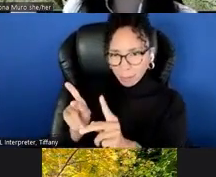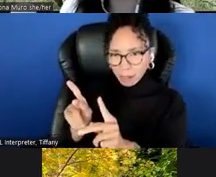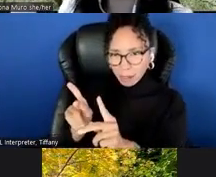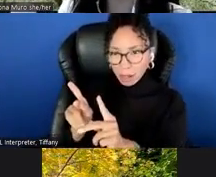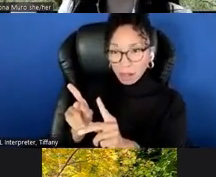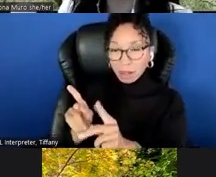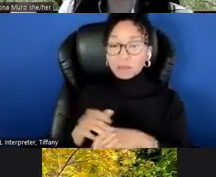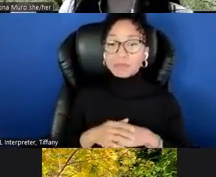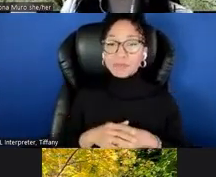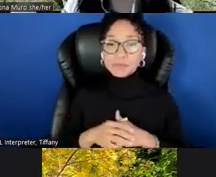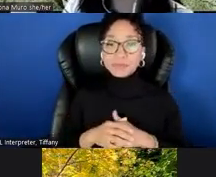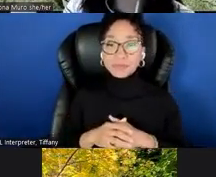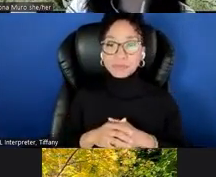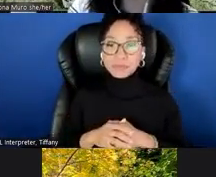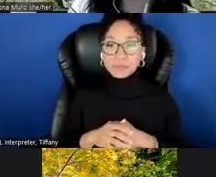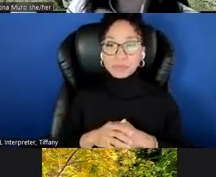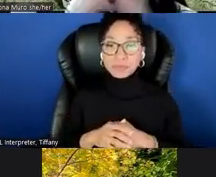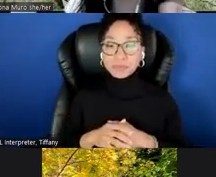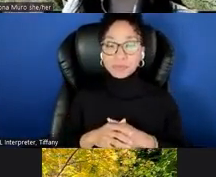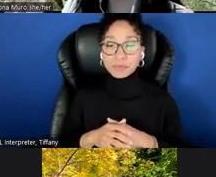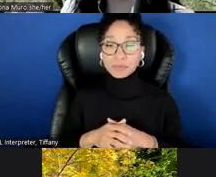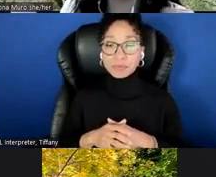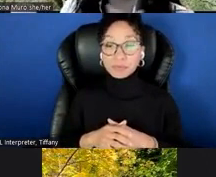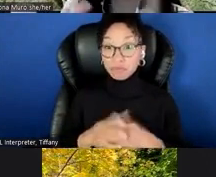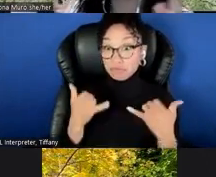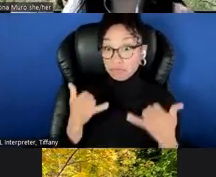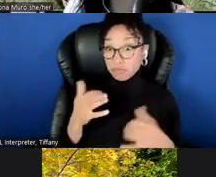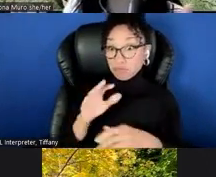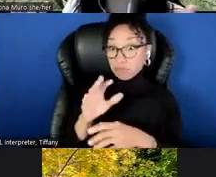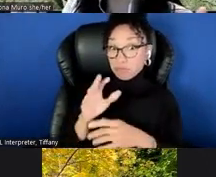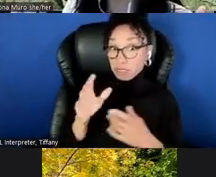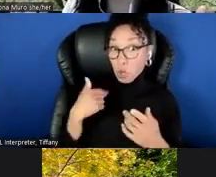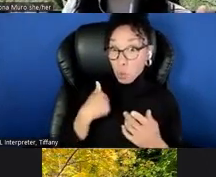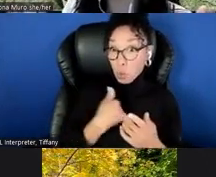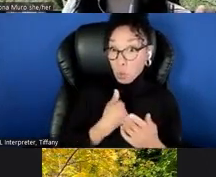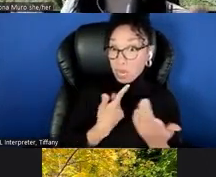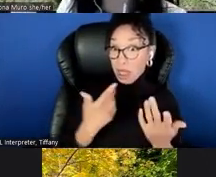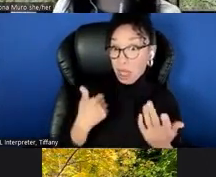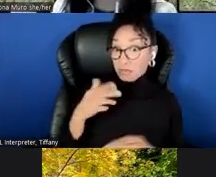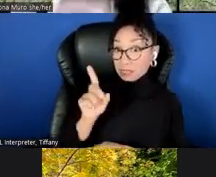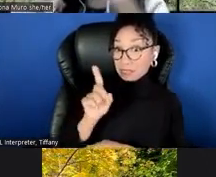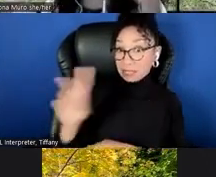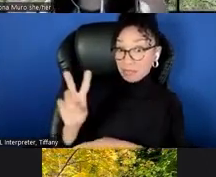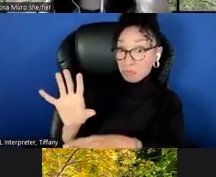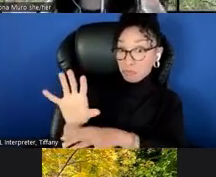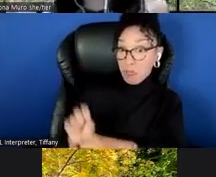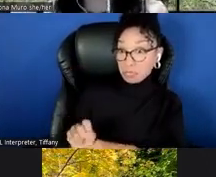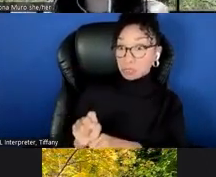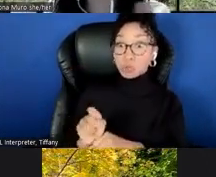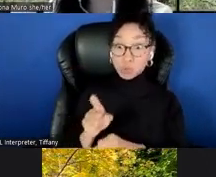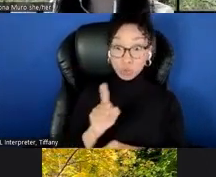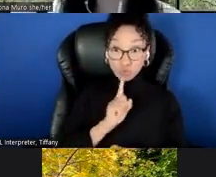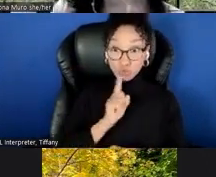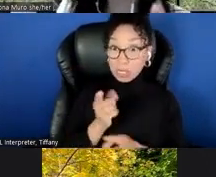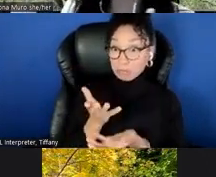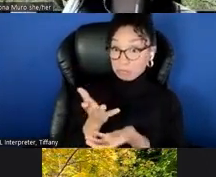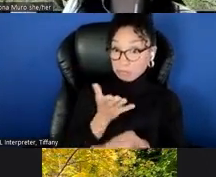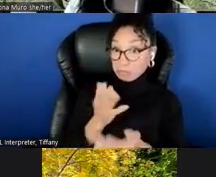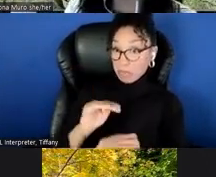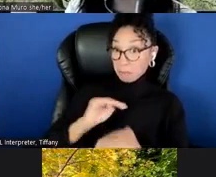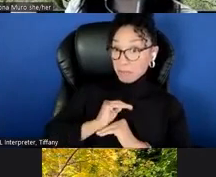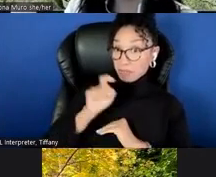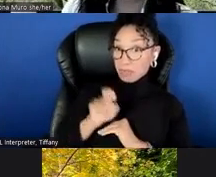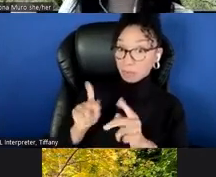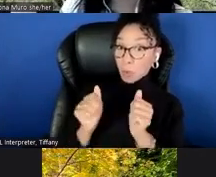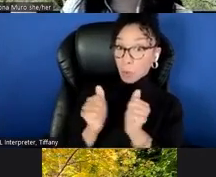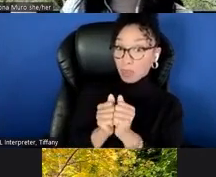to be most easily used for survivors with intersectional oppressed identities and lived experiences. So if we are going to center those folks, what might